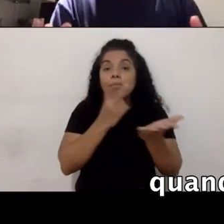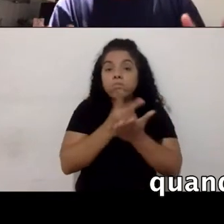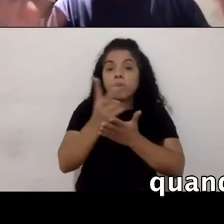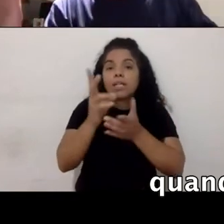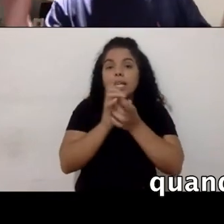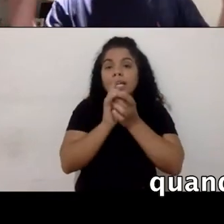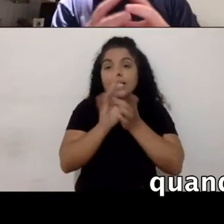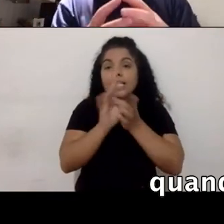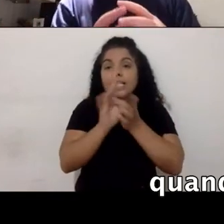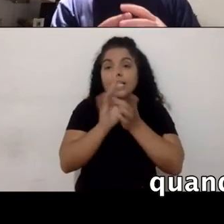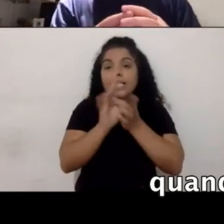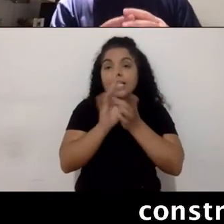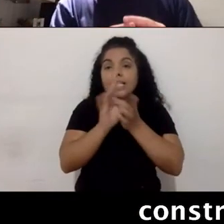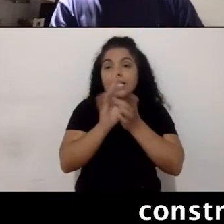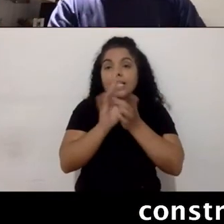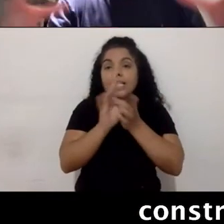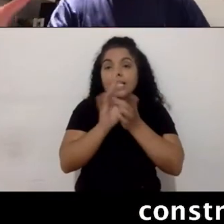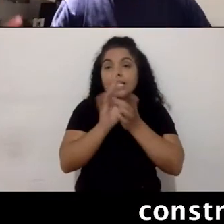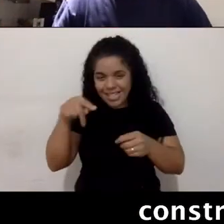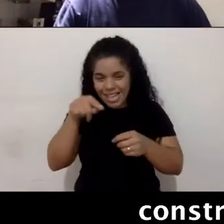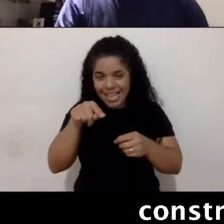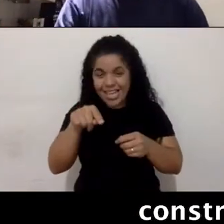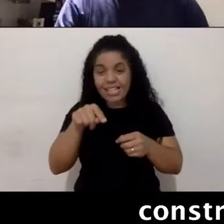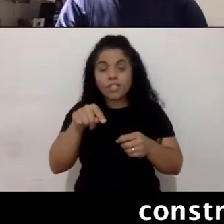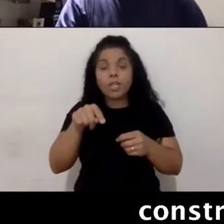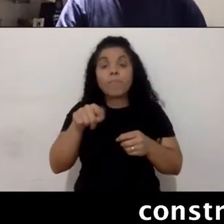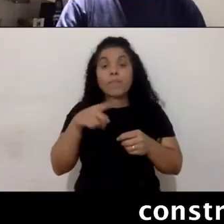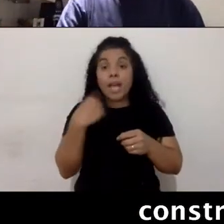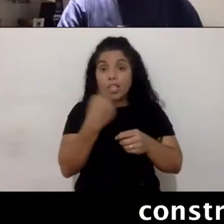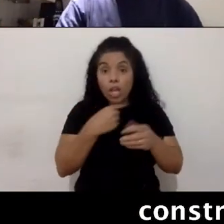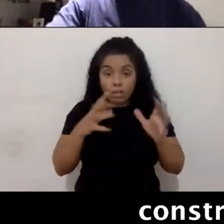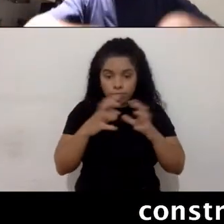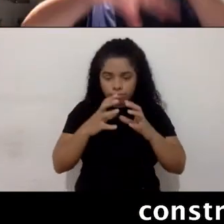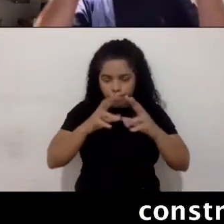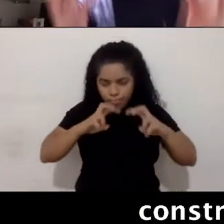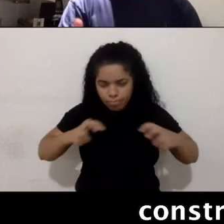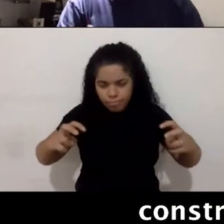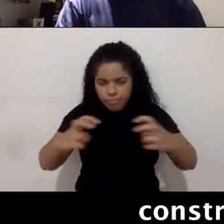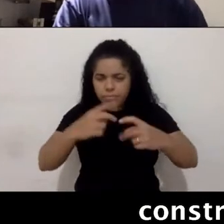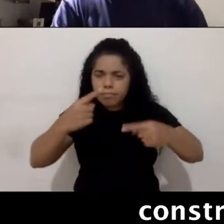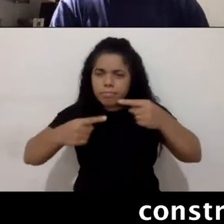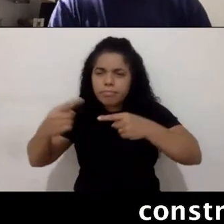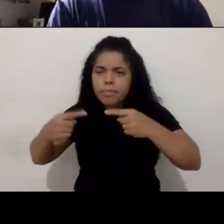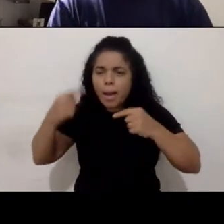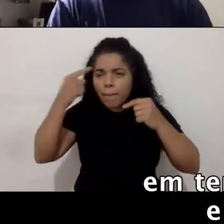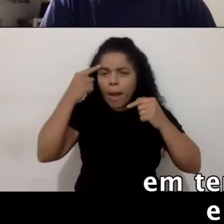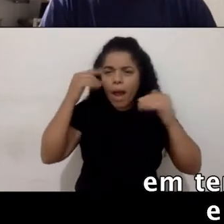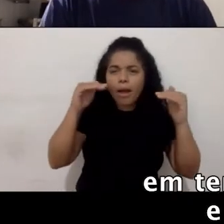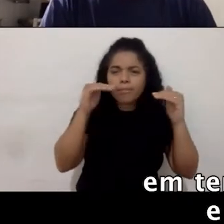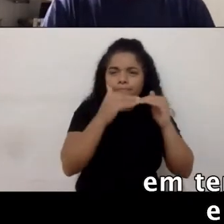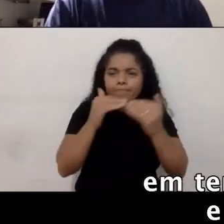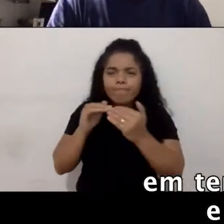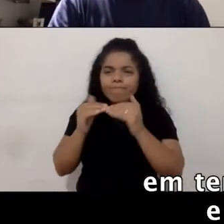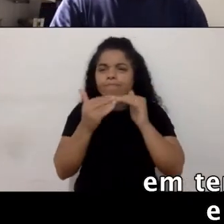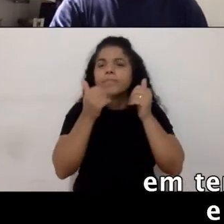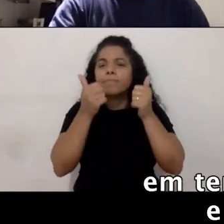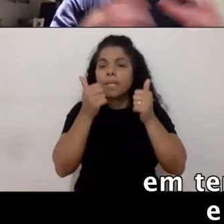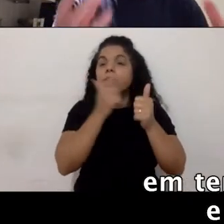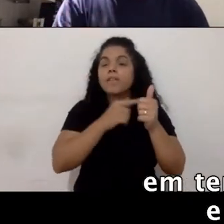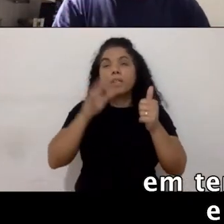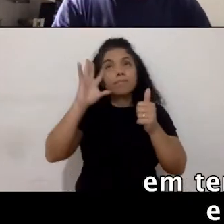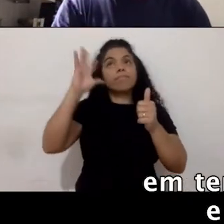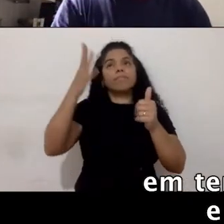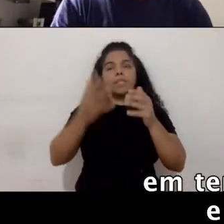out, these fit well together. And so we decided, okay, let's build a domain around that in terms of